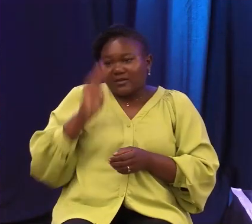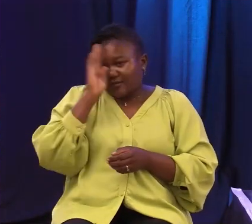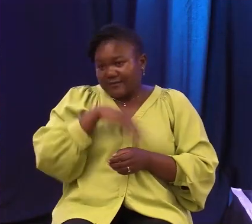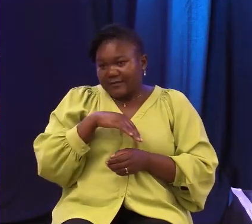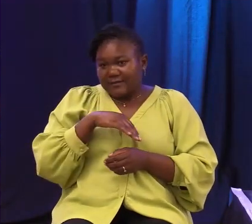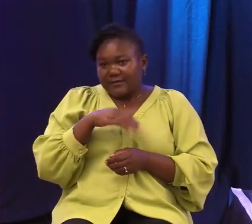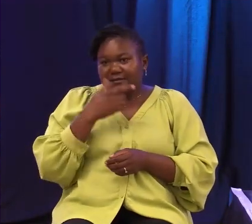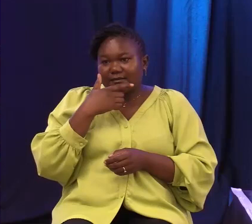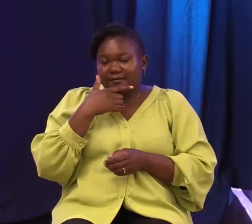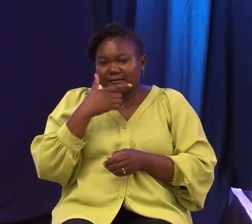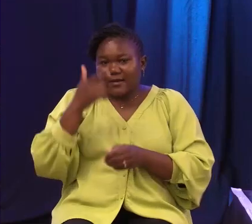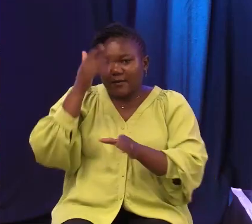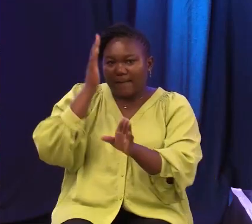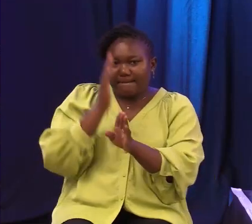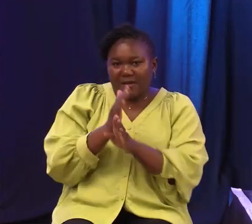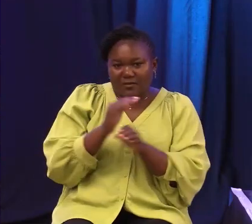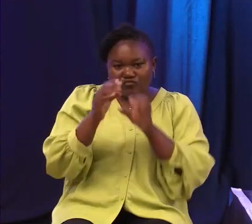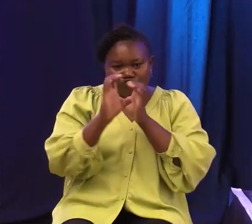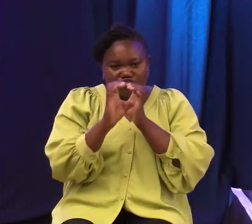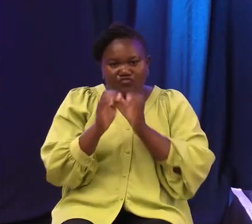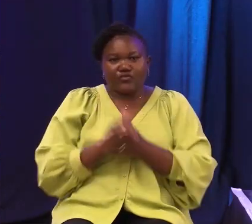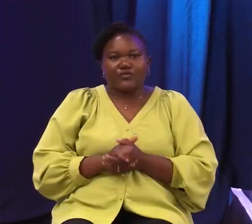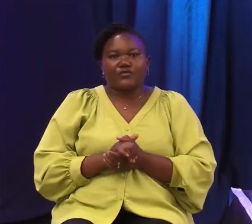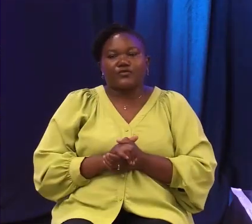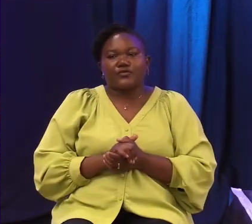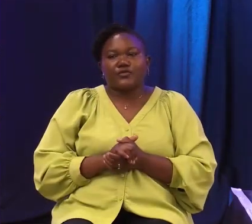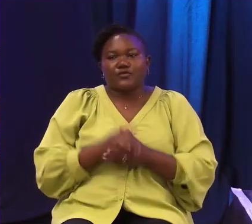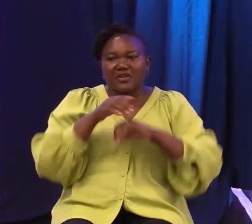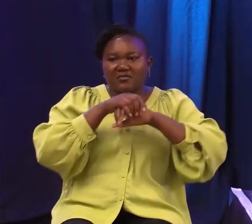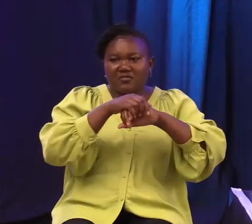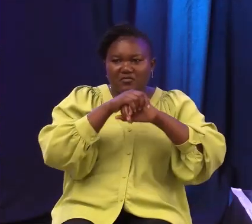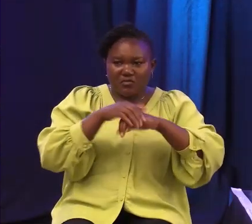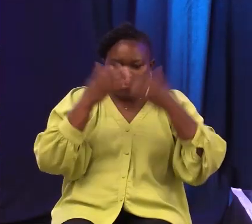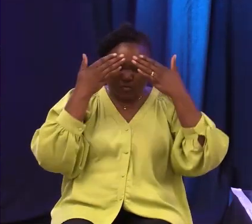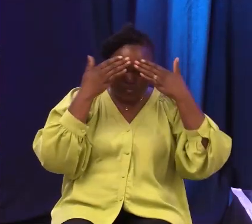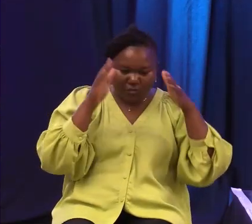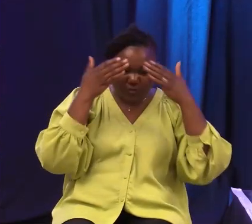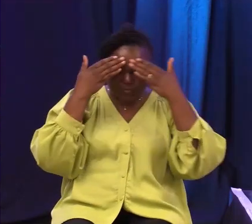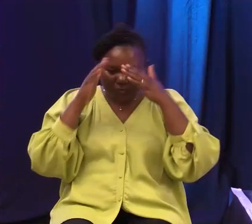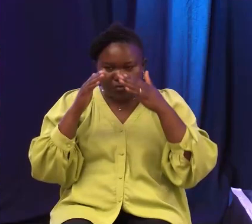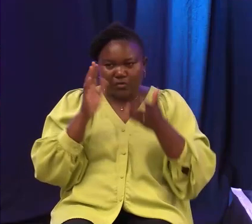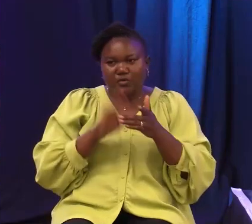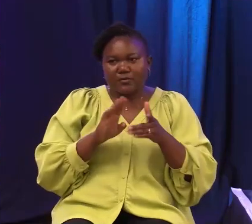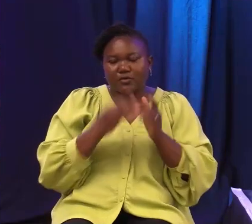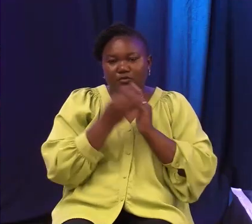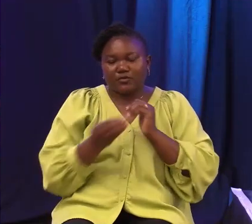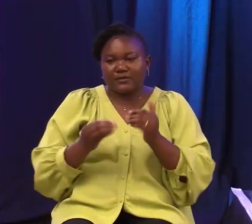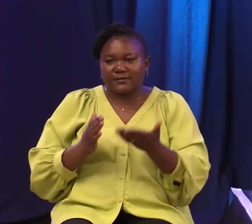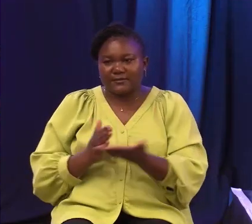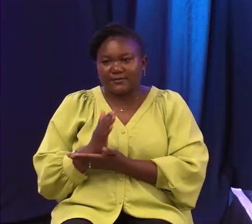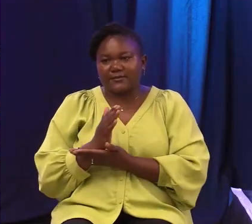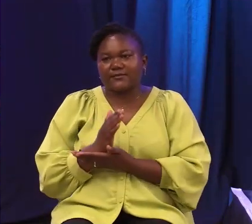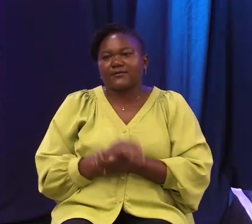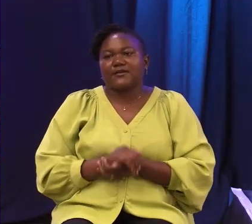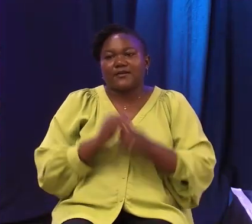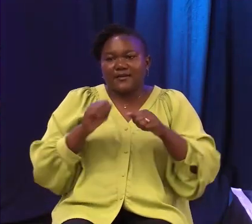to thank the media, our partners in creating awareness surrounding children's rights. Our